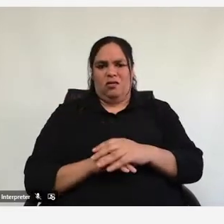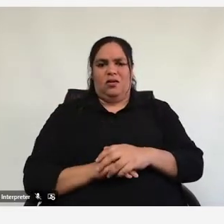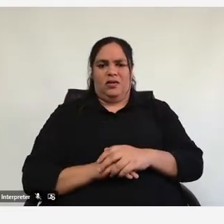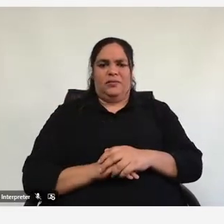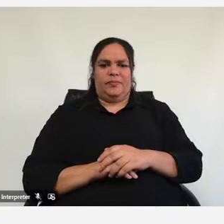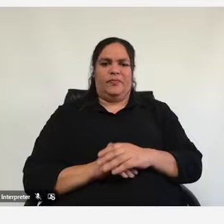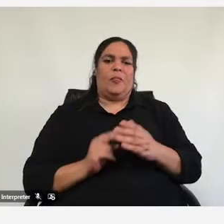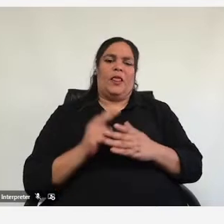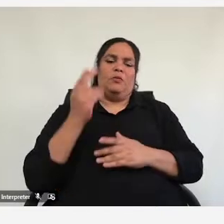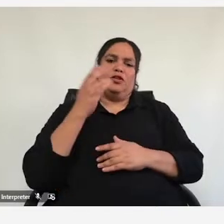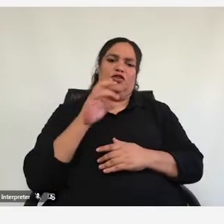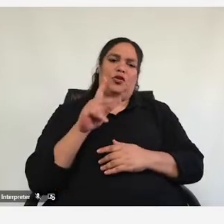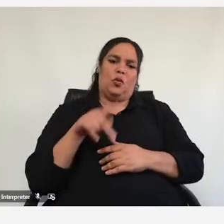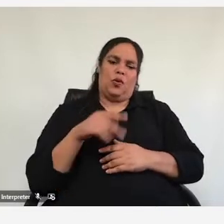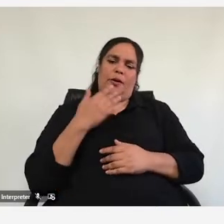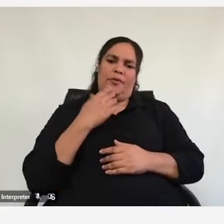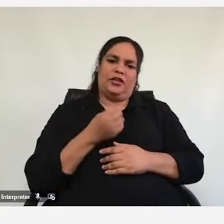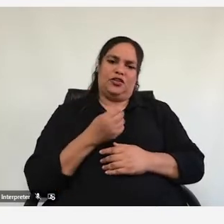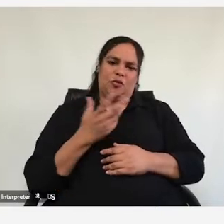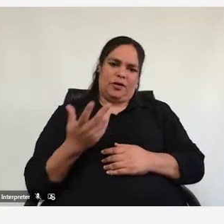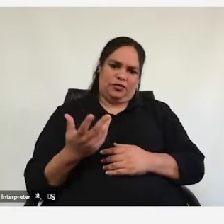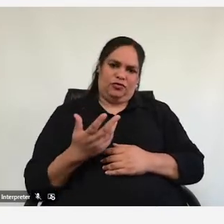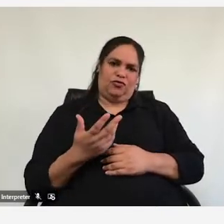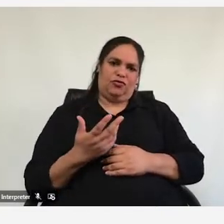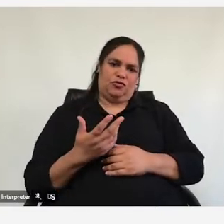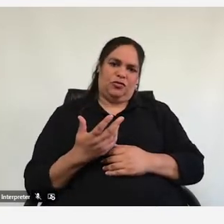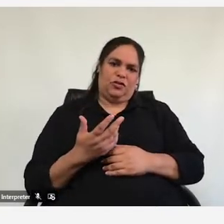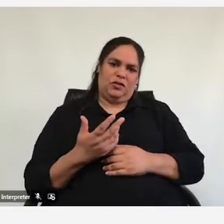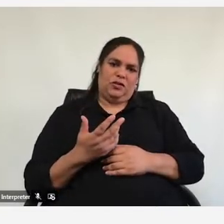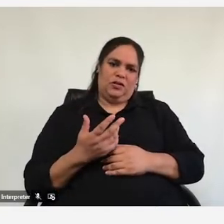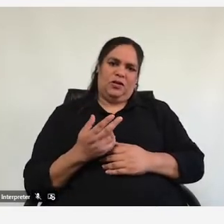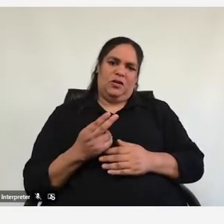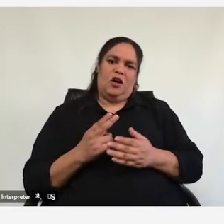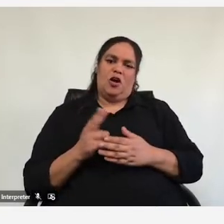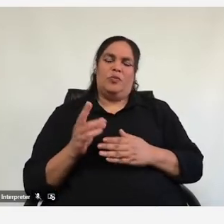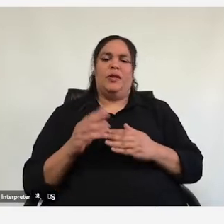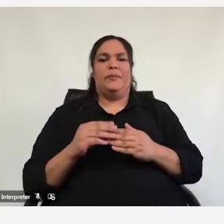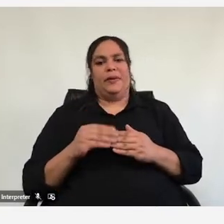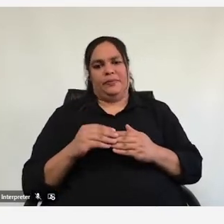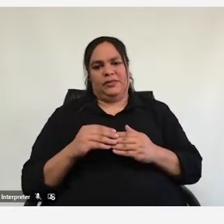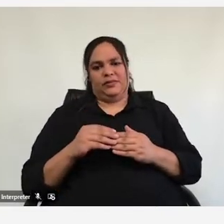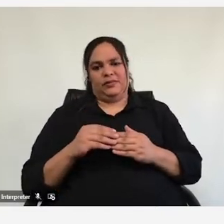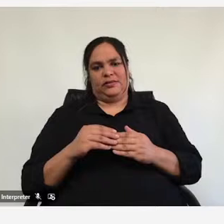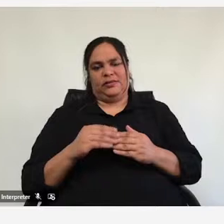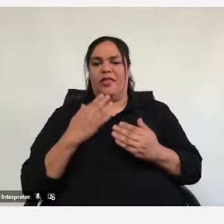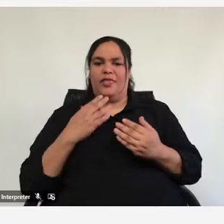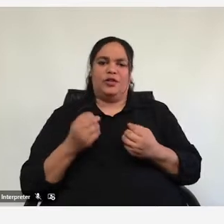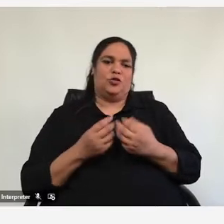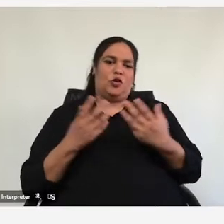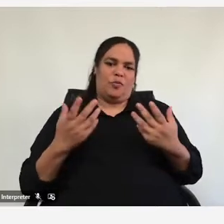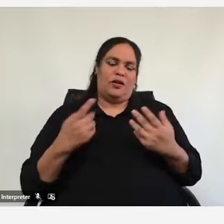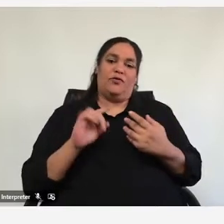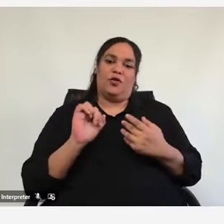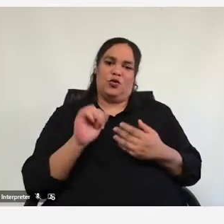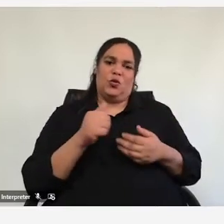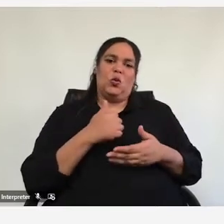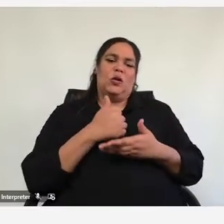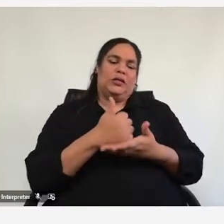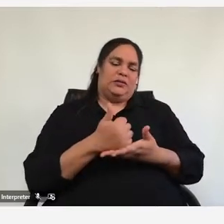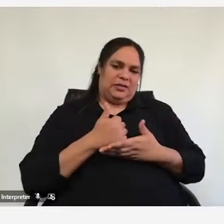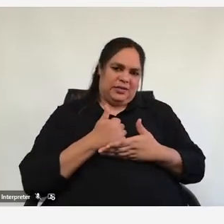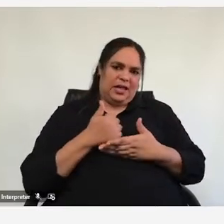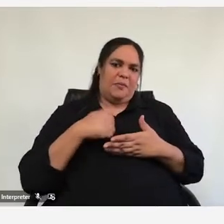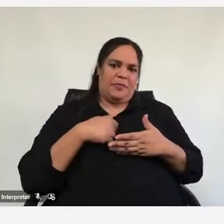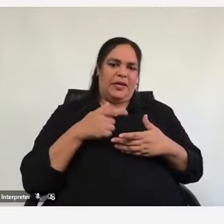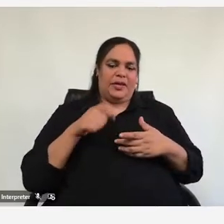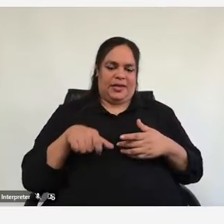Honourable Chief Whip, thank you very much. Honourable members, thank you very much for your assistance for me to chair